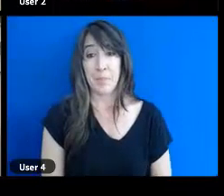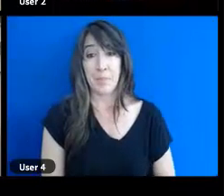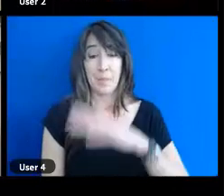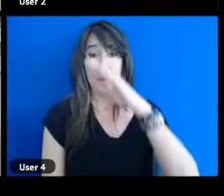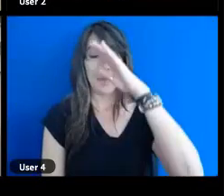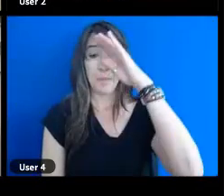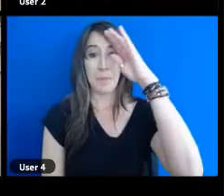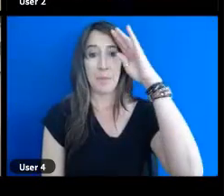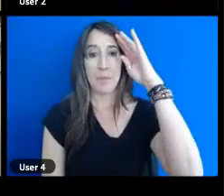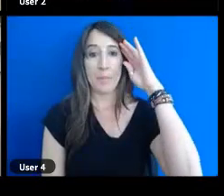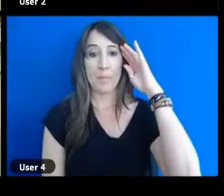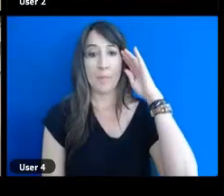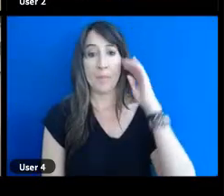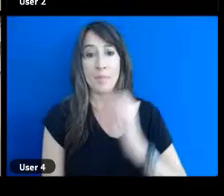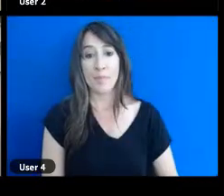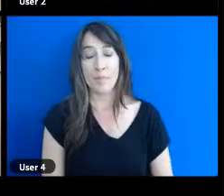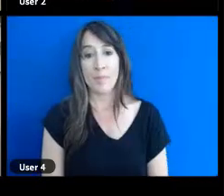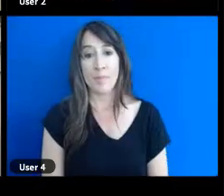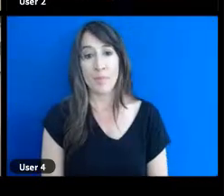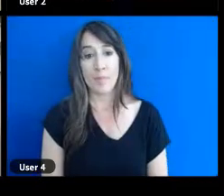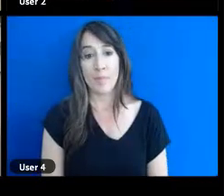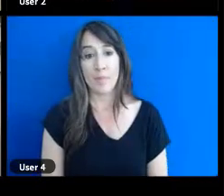that job.